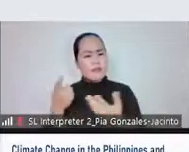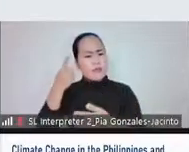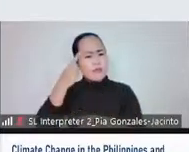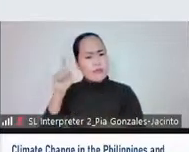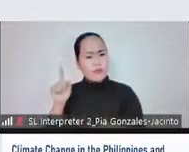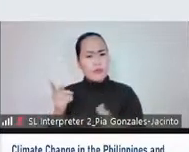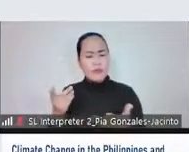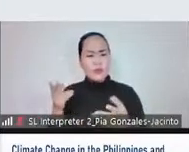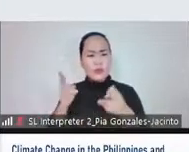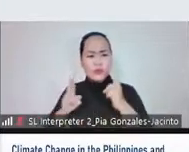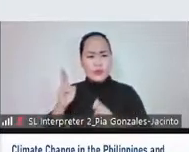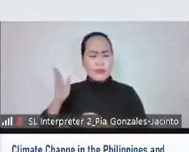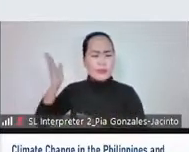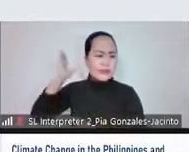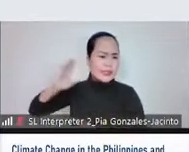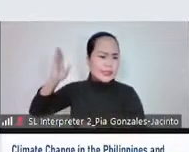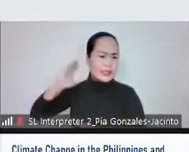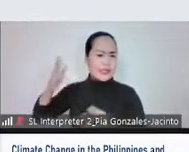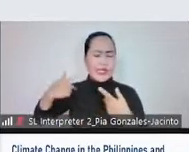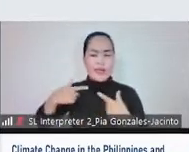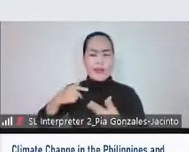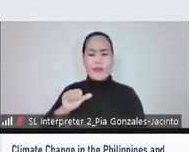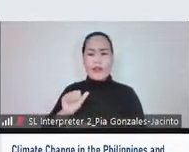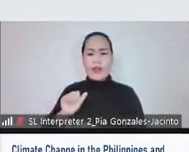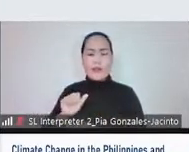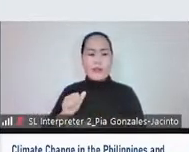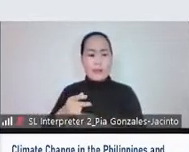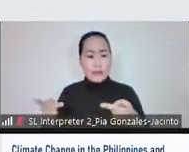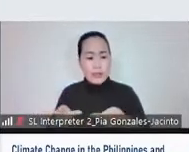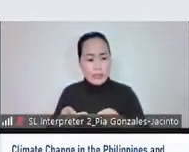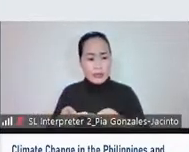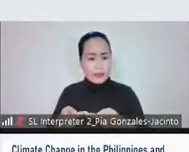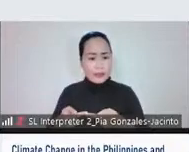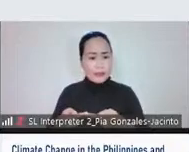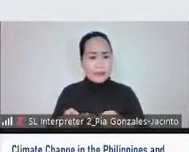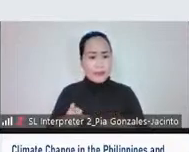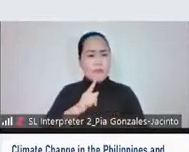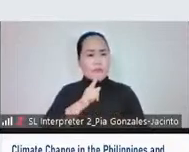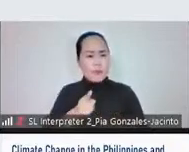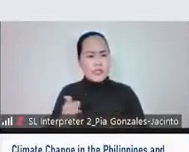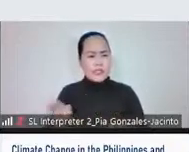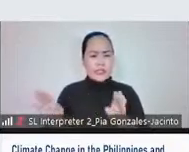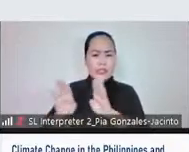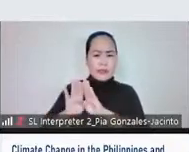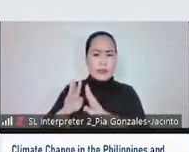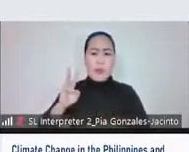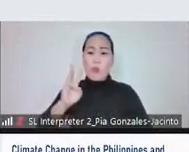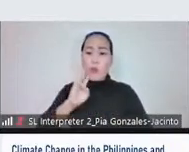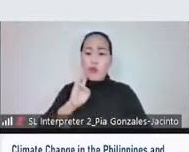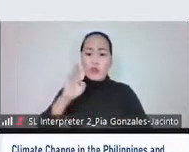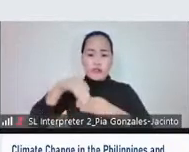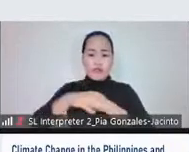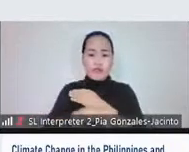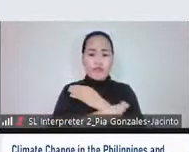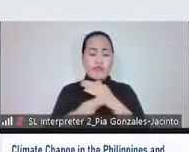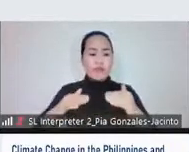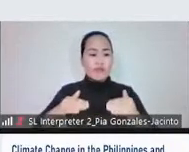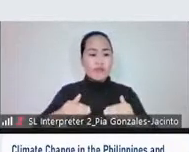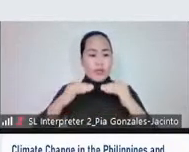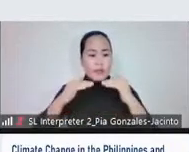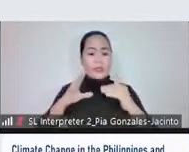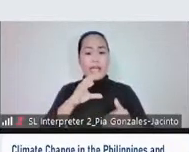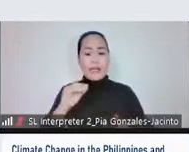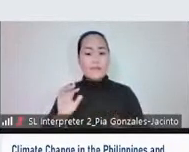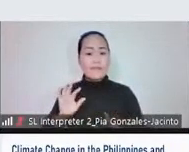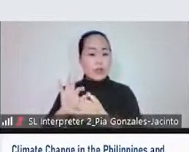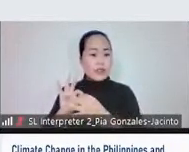have walked into the archipelago. Then they were successively blocked by rising sea level, then reconnected again. These